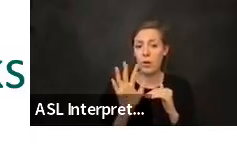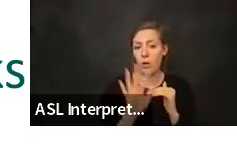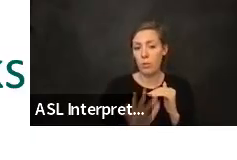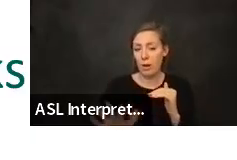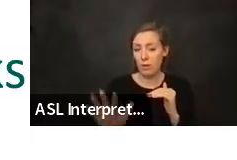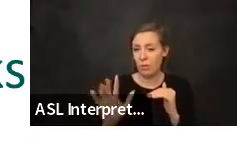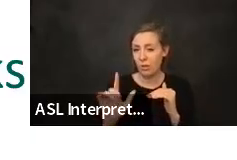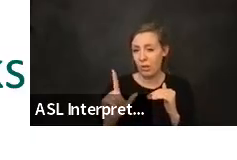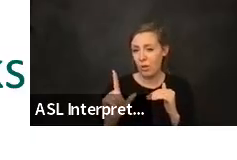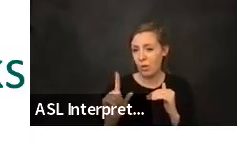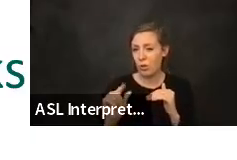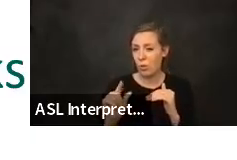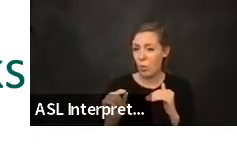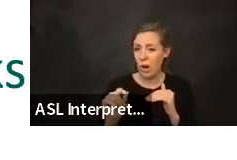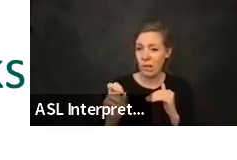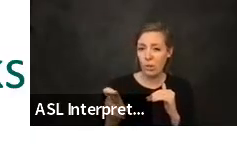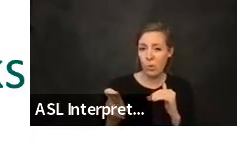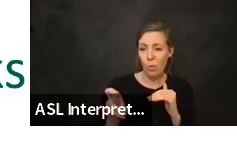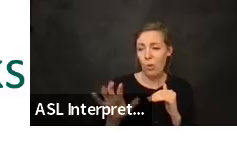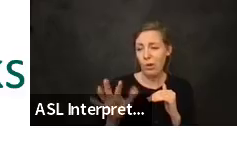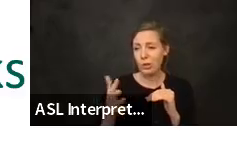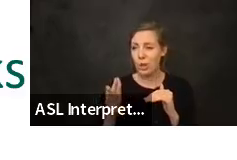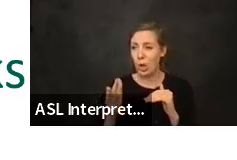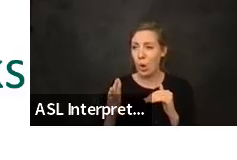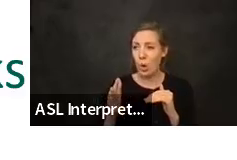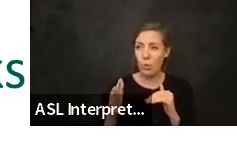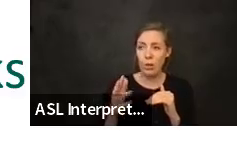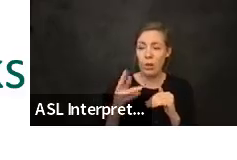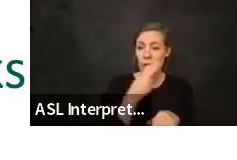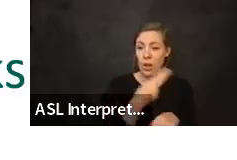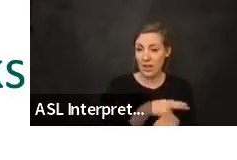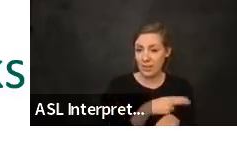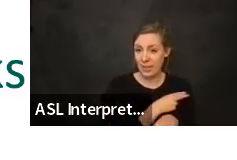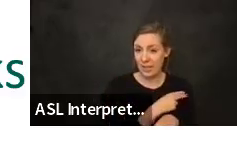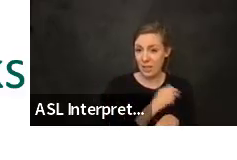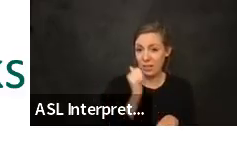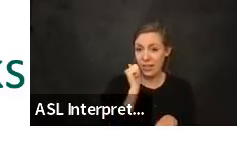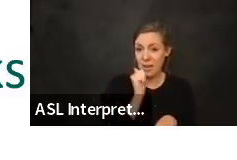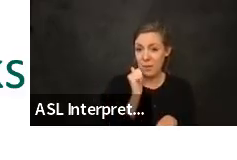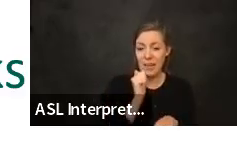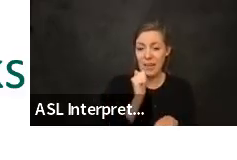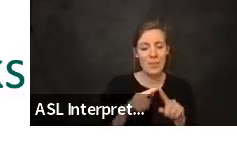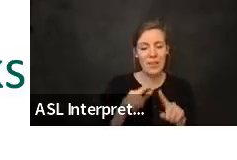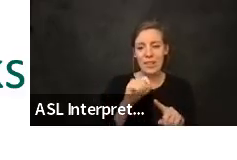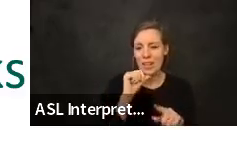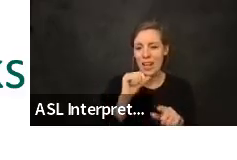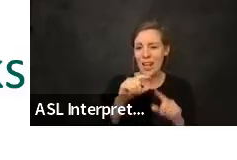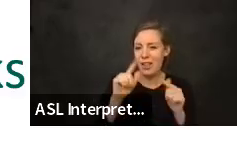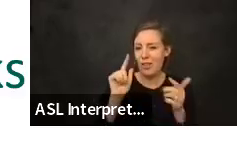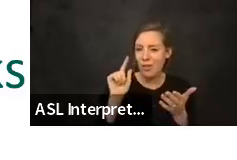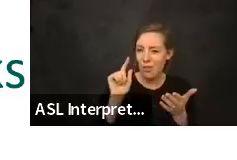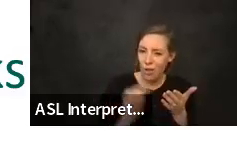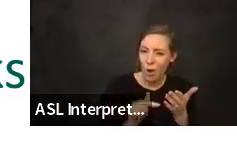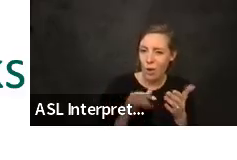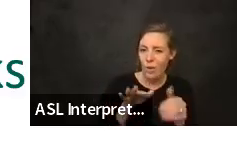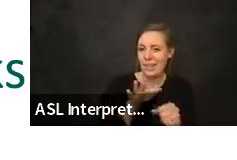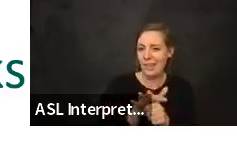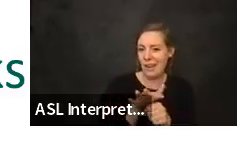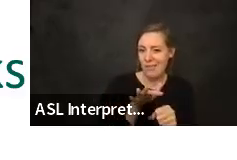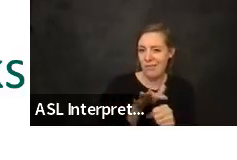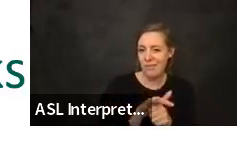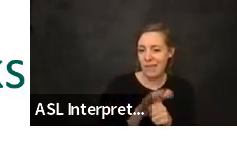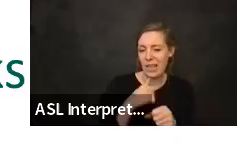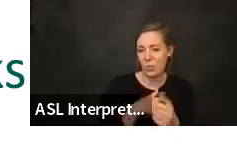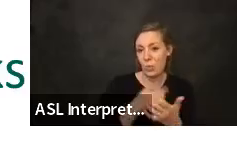so hospitalizations per day, they're not as low as we would like to see them. Hospitals